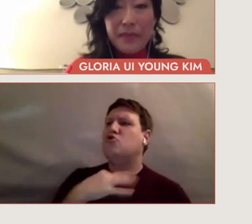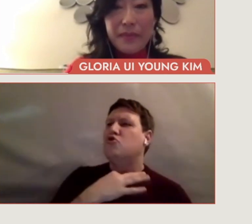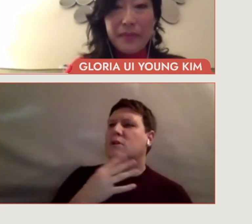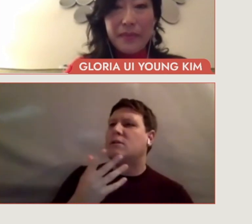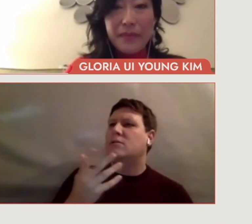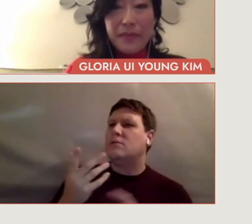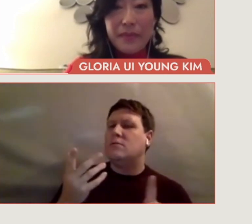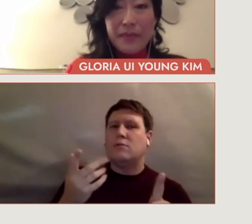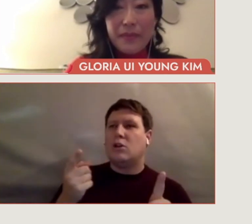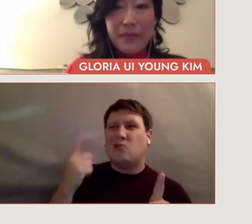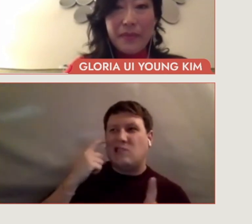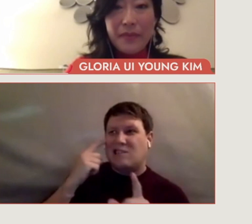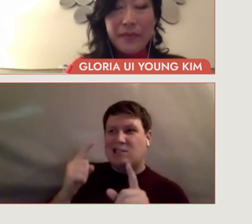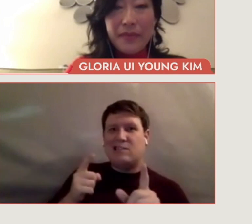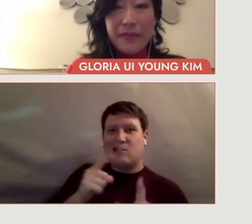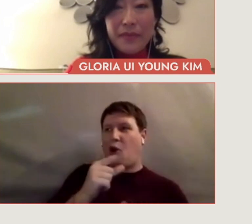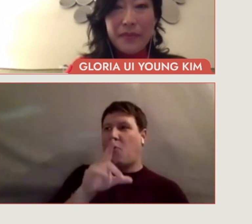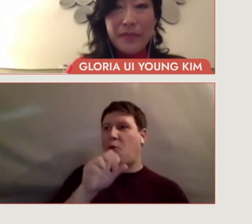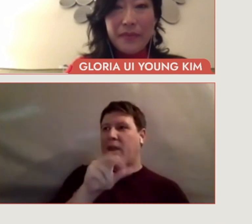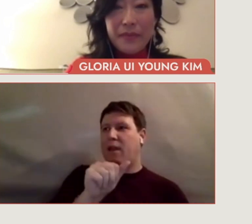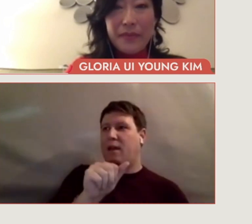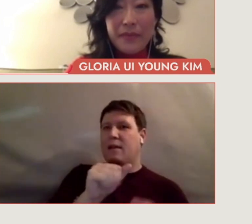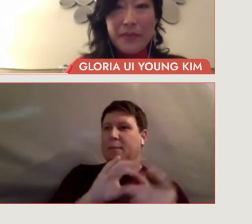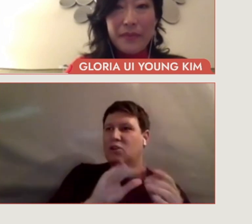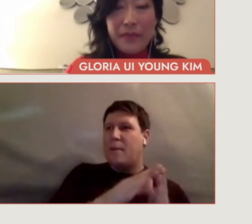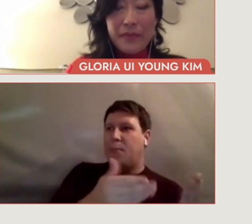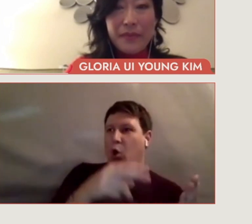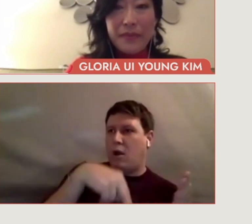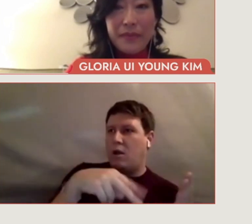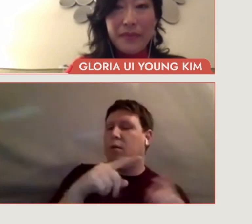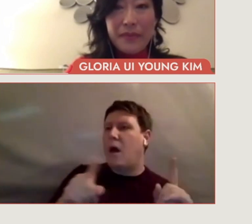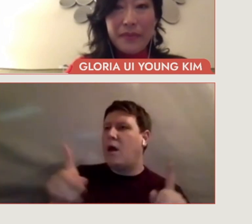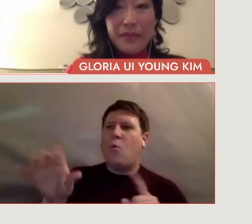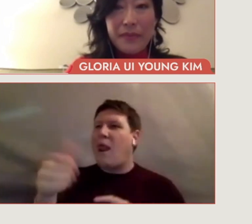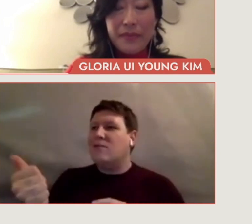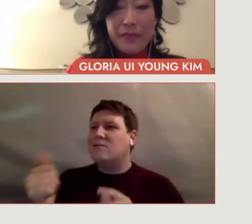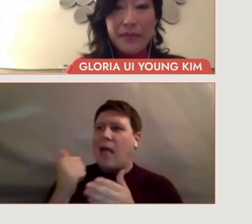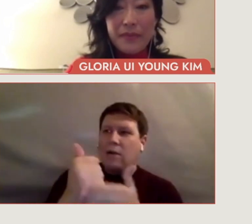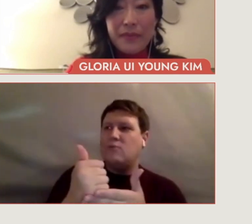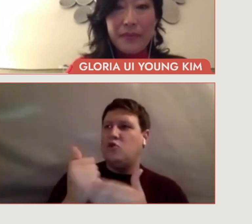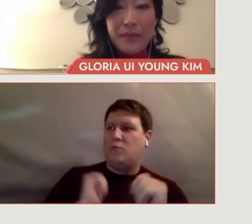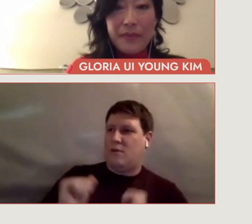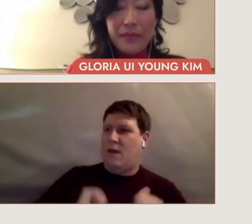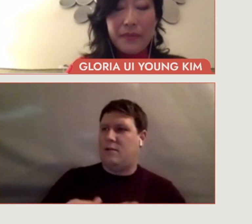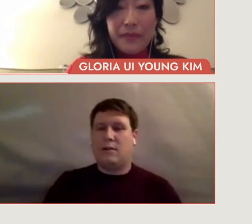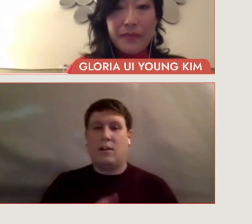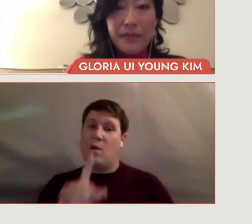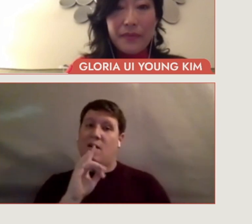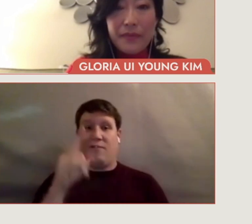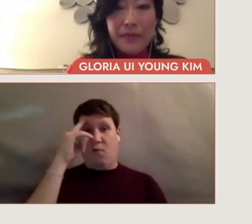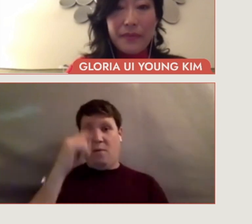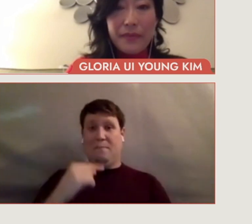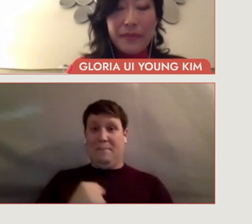I mentioned some of them right now, but what were some of the really helpful things that helped you get through? For me, it was basically the